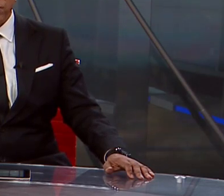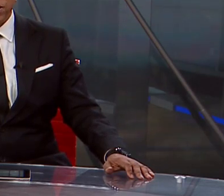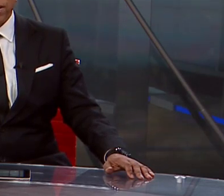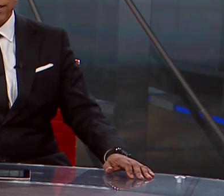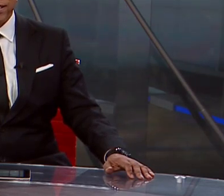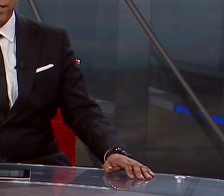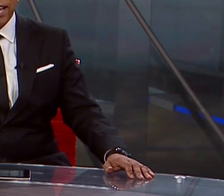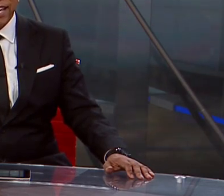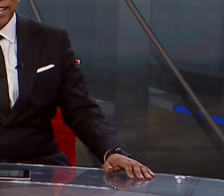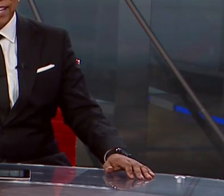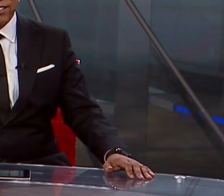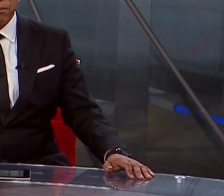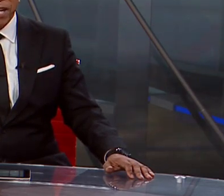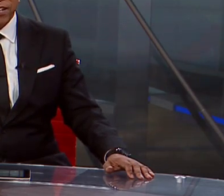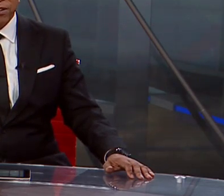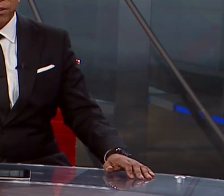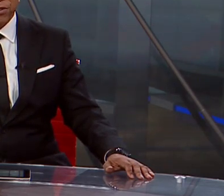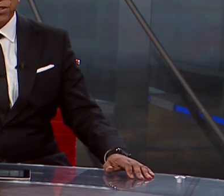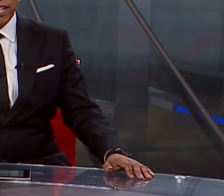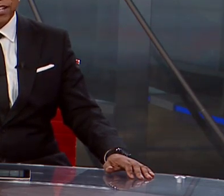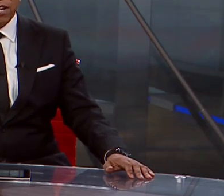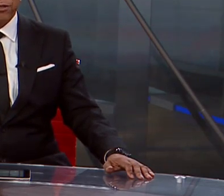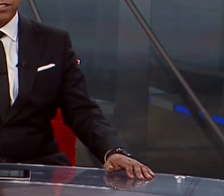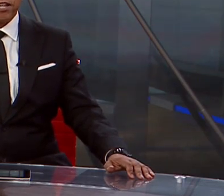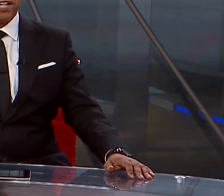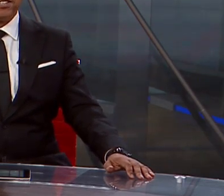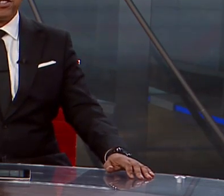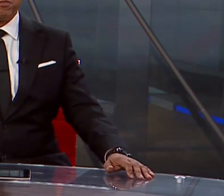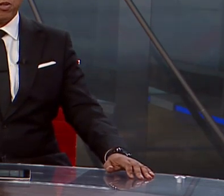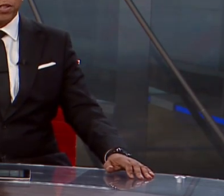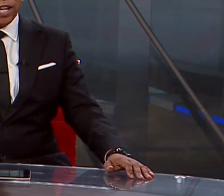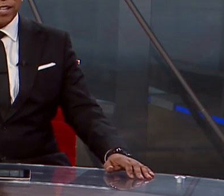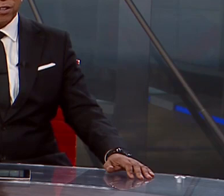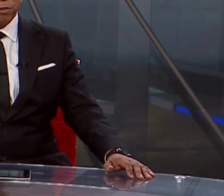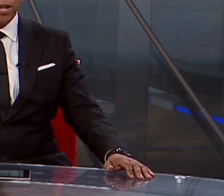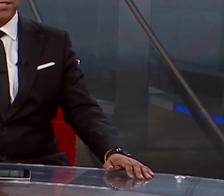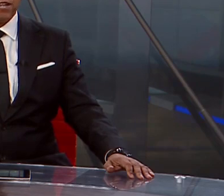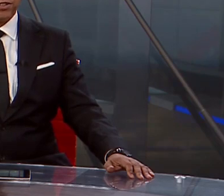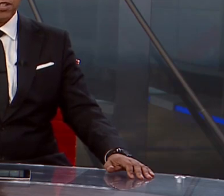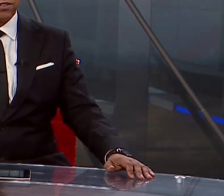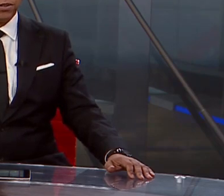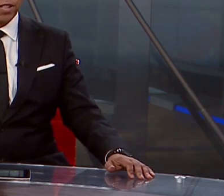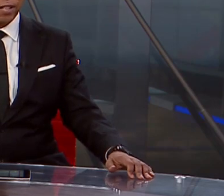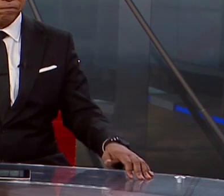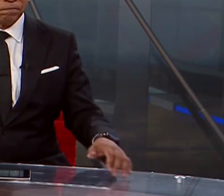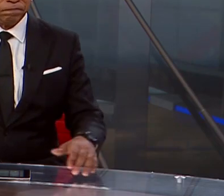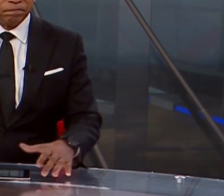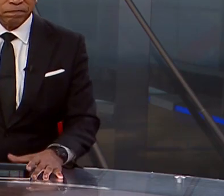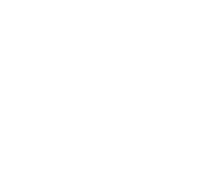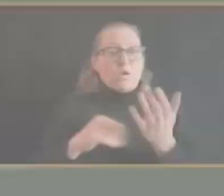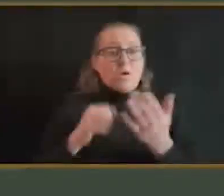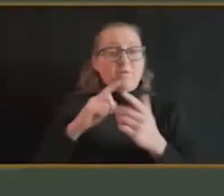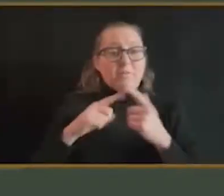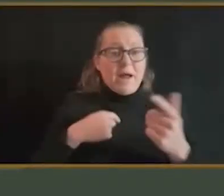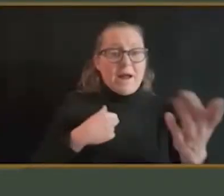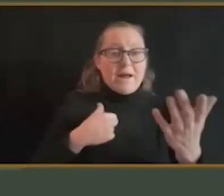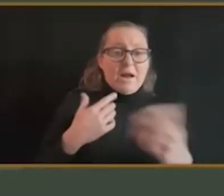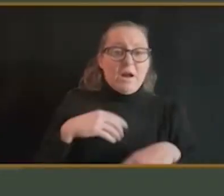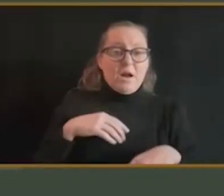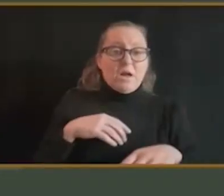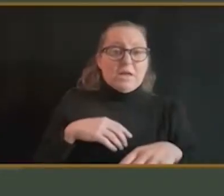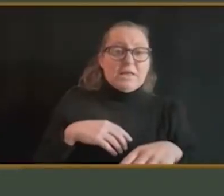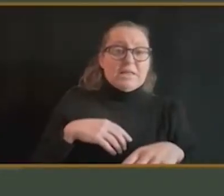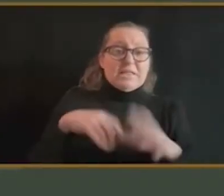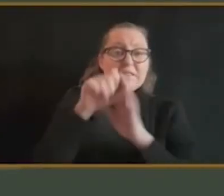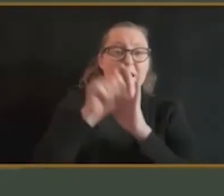housing and homeless crises that she made on her first day in office. She spoke to that at her press conference on Tuesday. I called